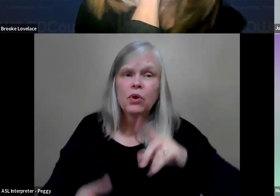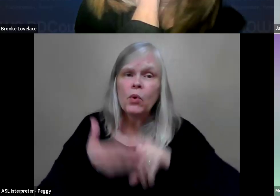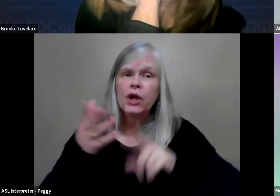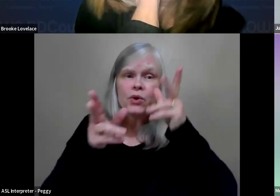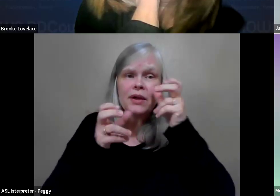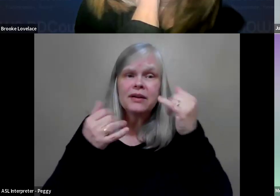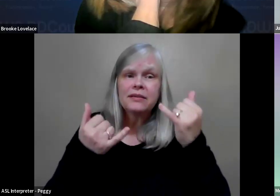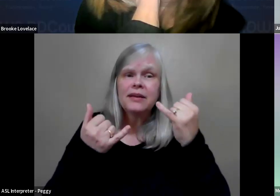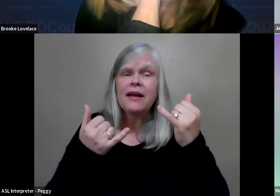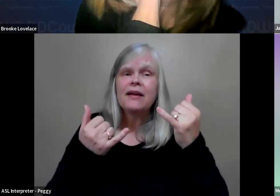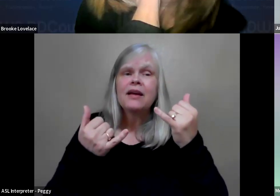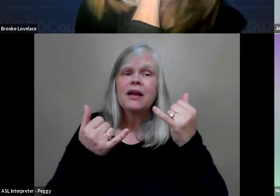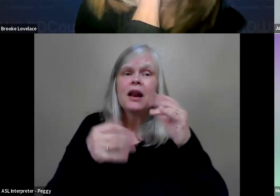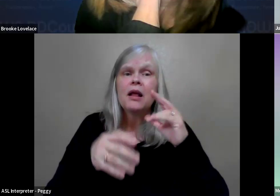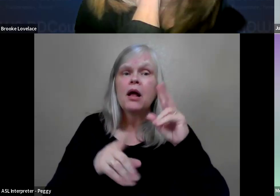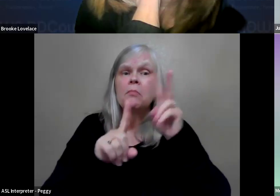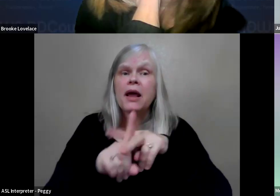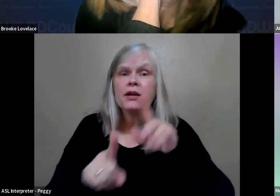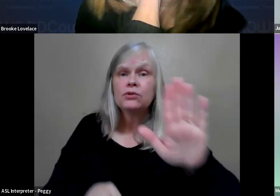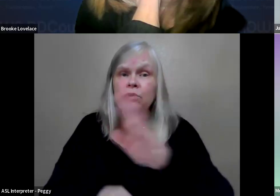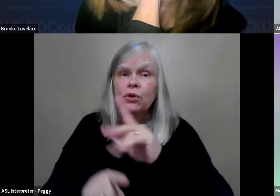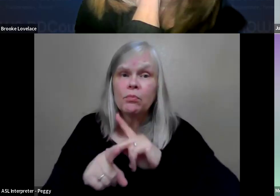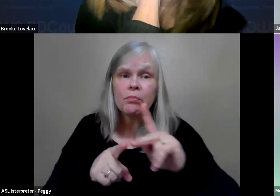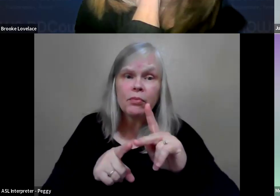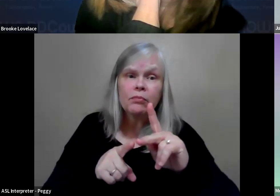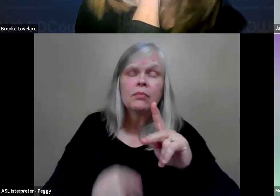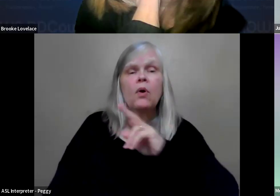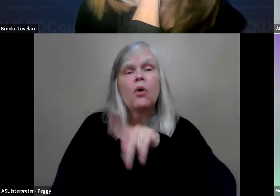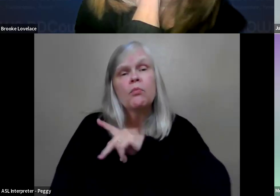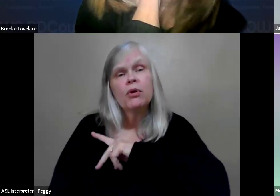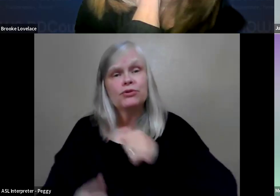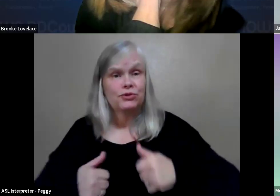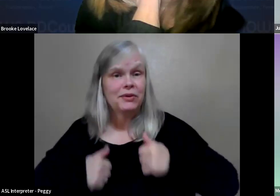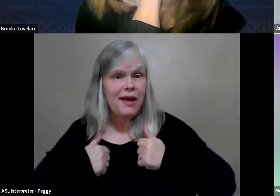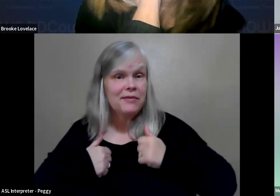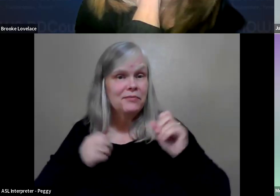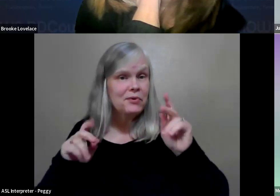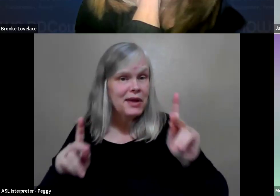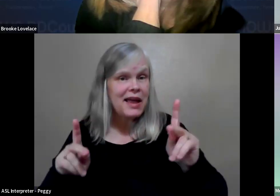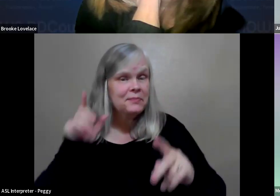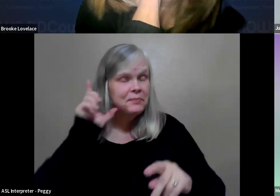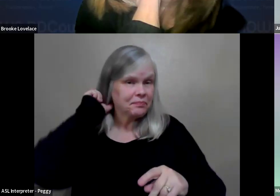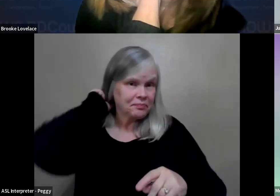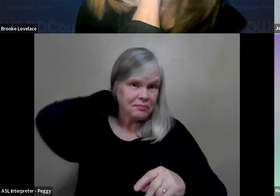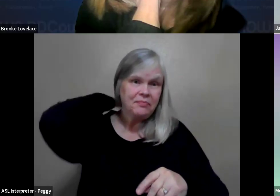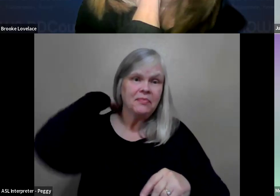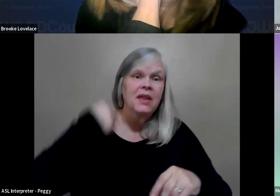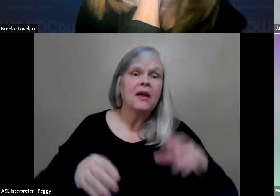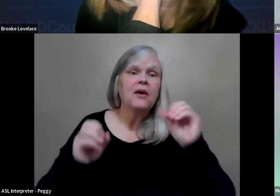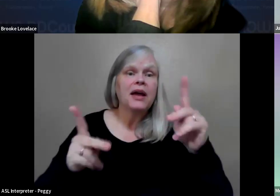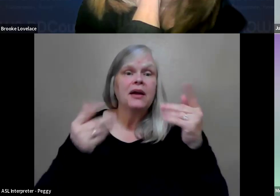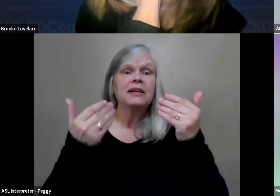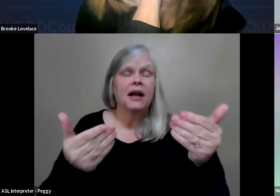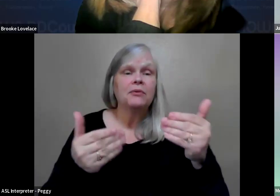apply them to either your professional or personal life. So I'll go ahead and share my screen and we will get started.